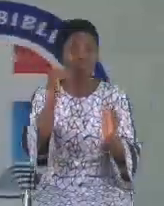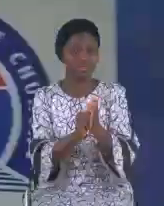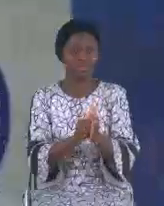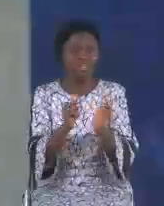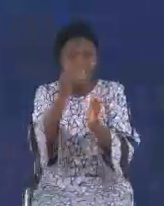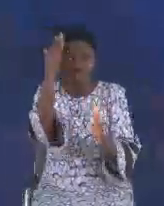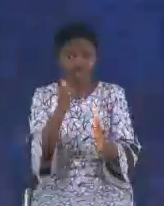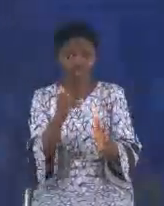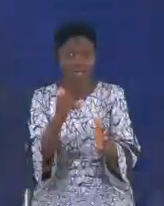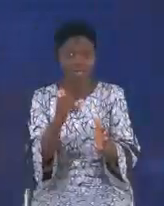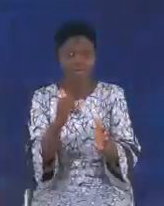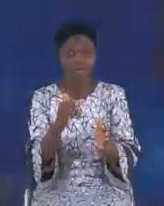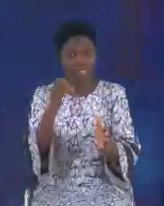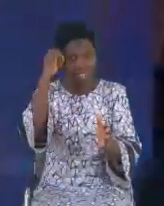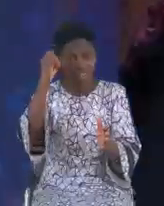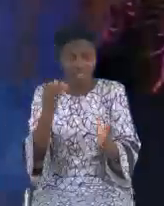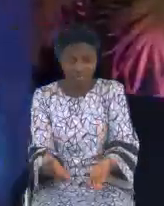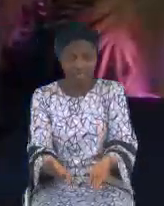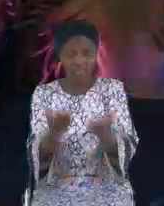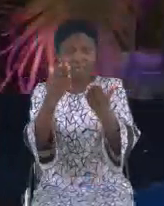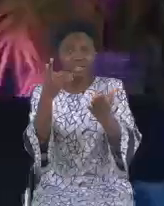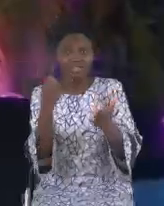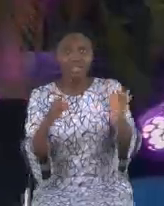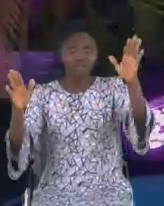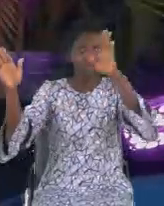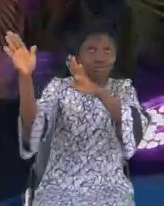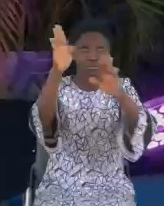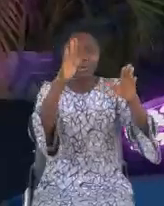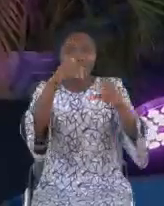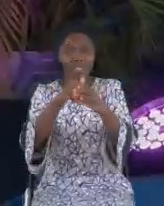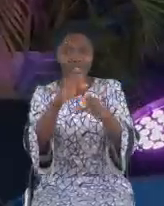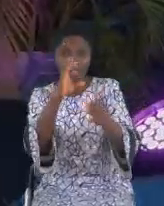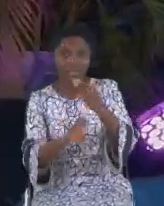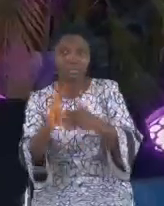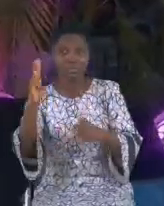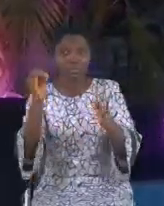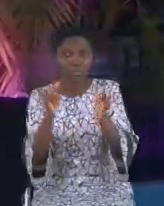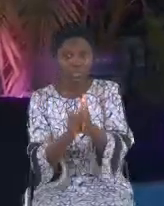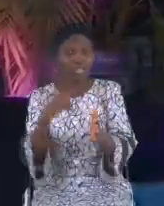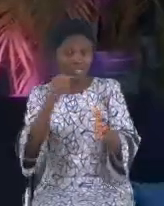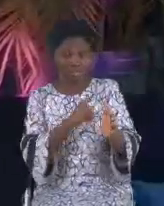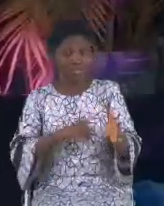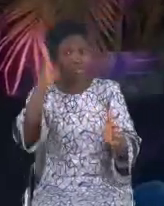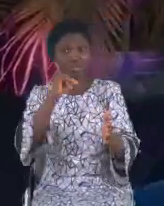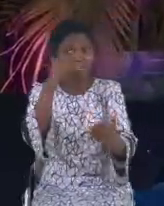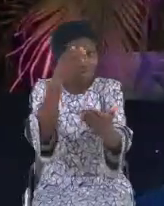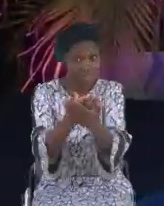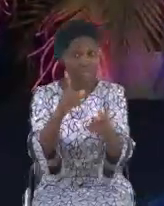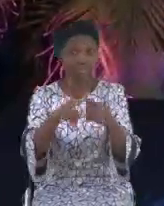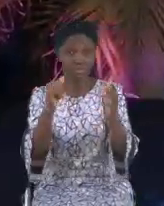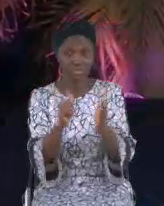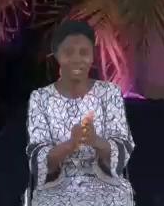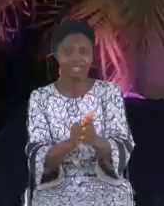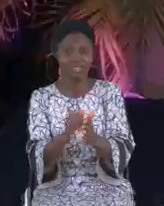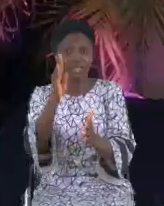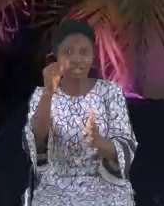a storm in chapter 4, so that the Lord will not get to that man. But that